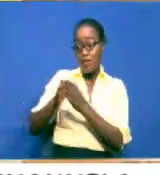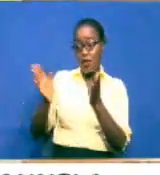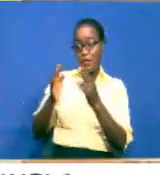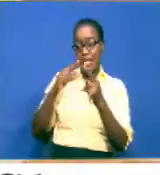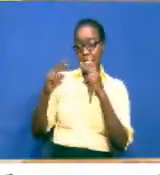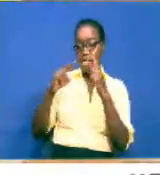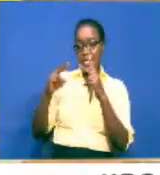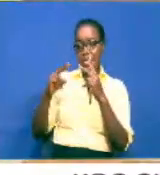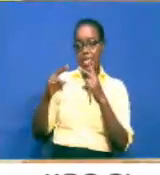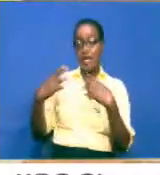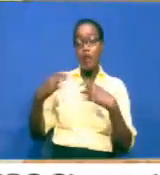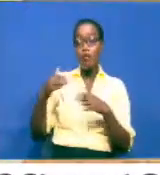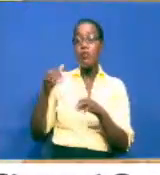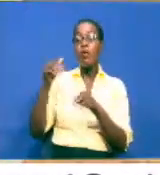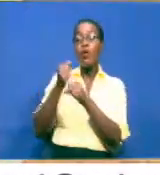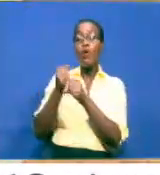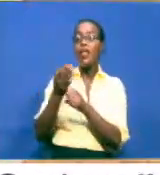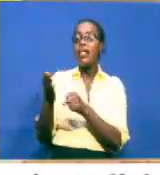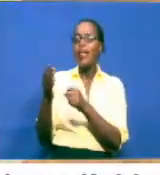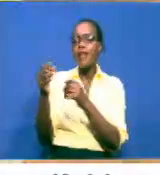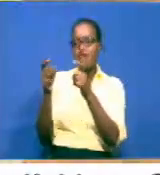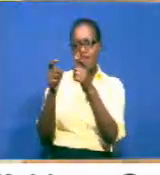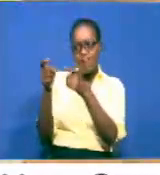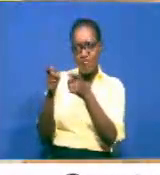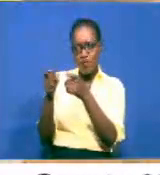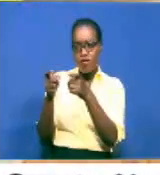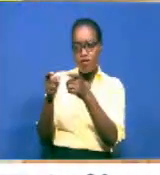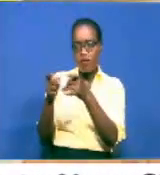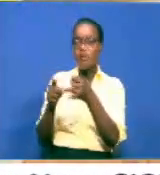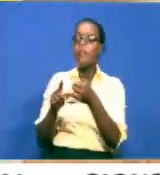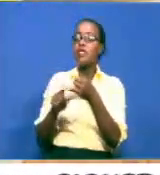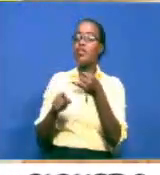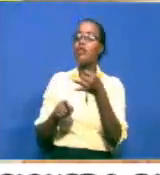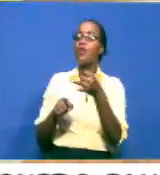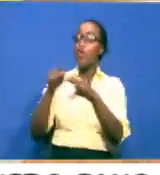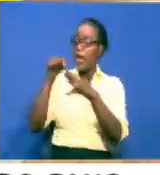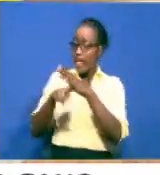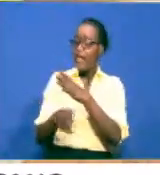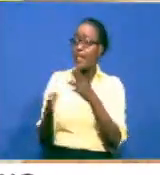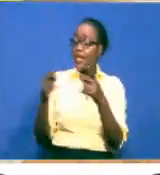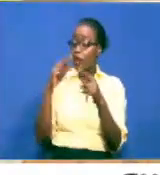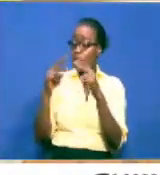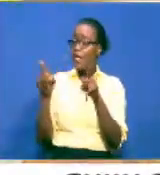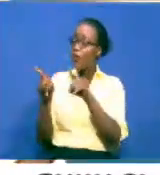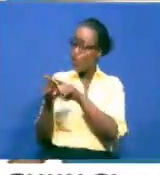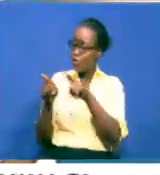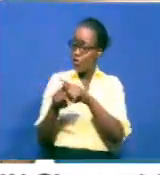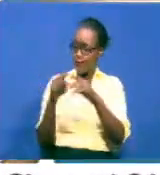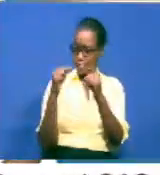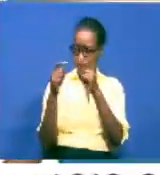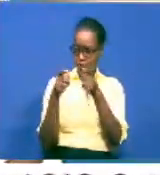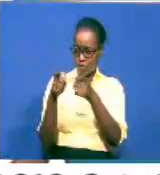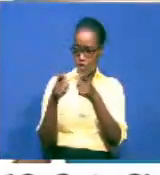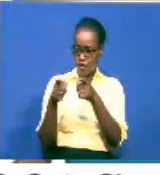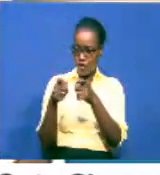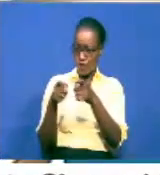then the number of people even working there should be limited. Yes. The number of people also entering the eateries should be limited, mm-hmm. and people